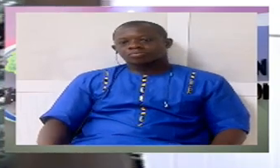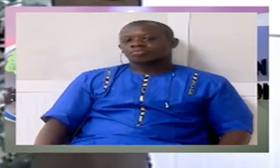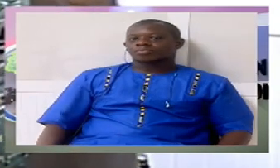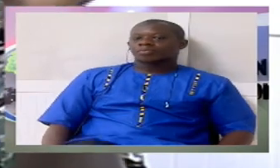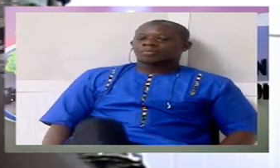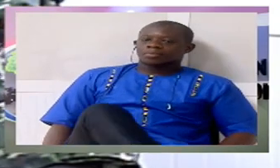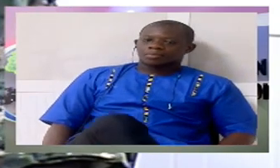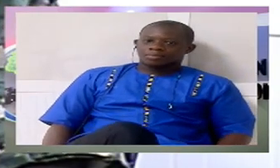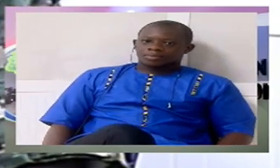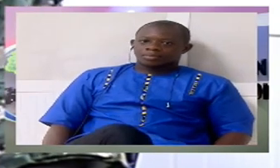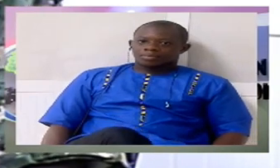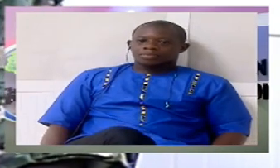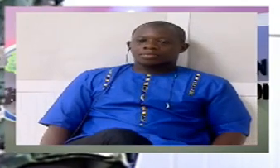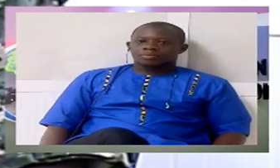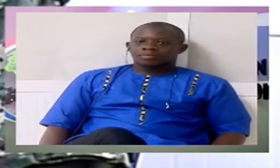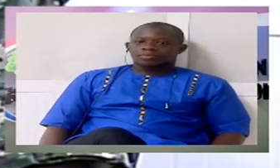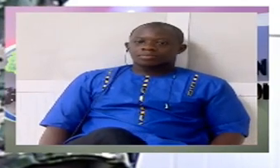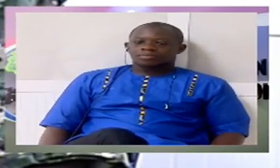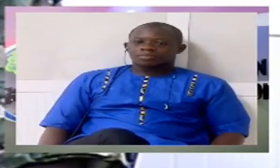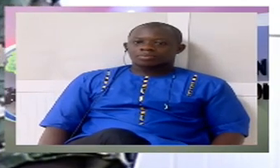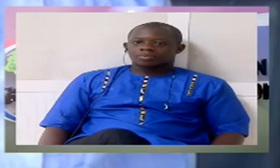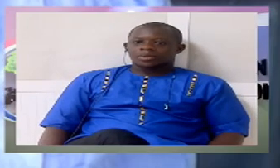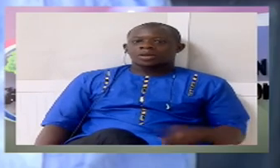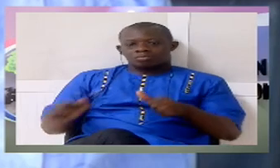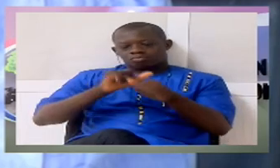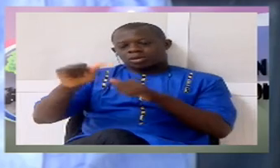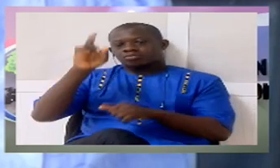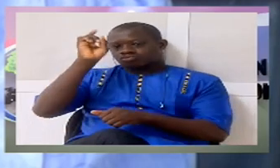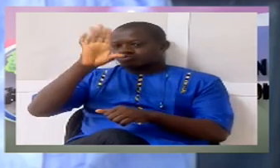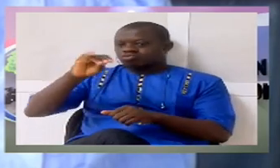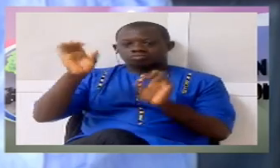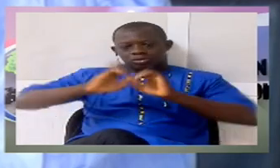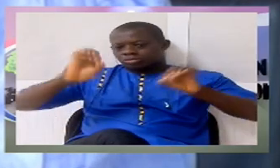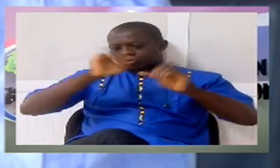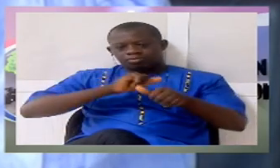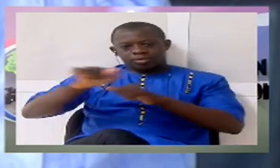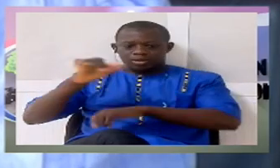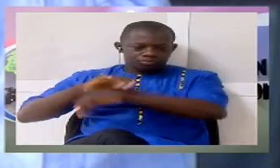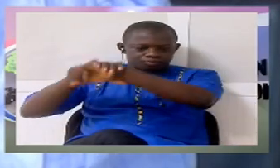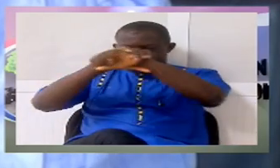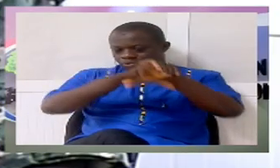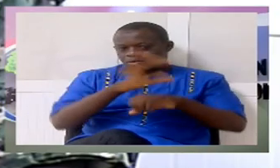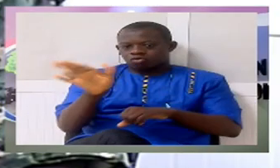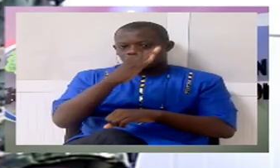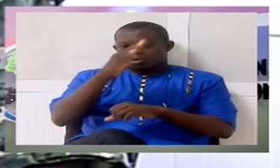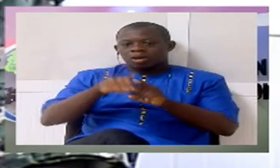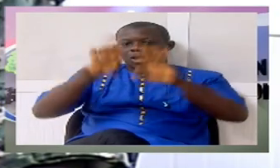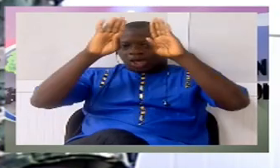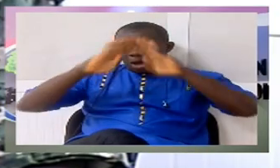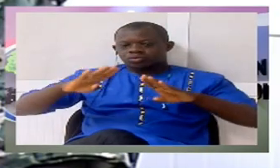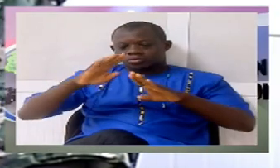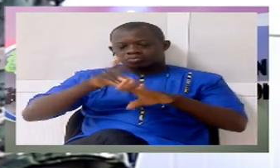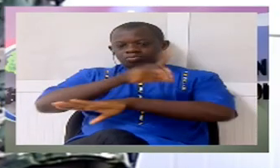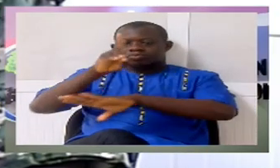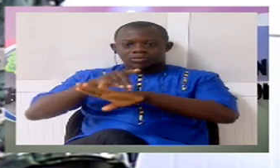arrest a driver or take a vehicle you're going to don't do anything to the person take him to the station. Some